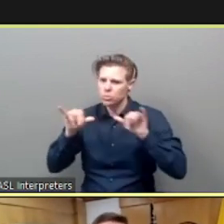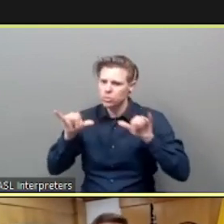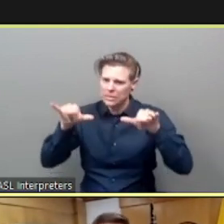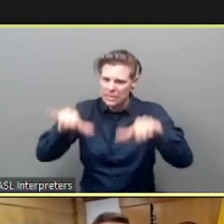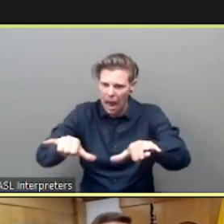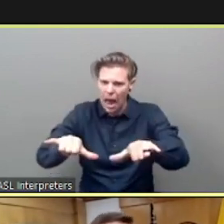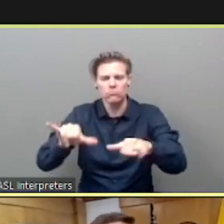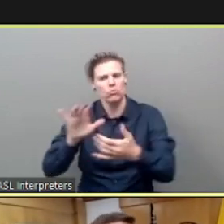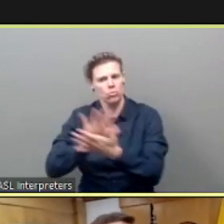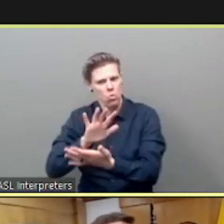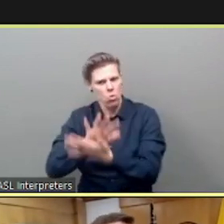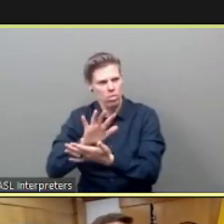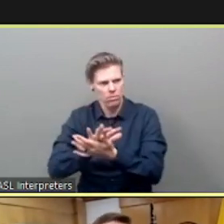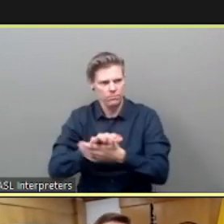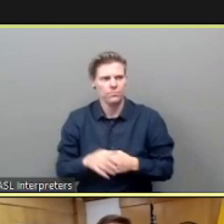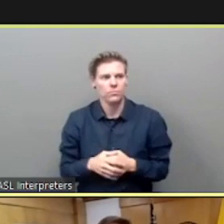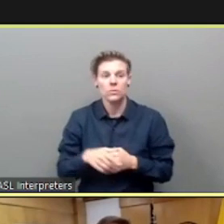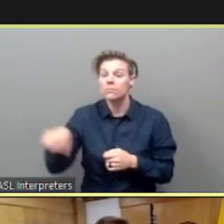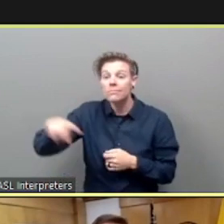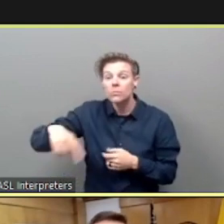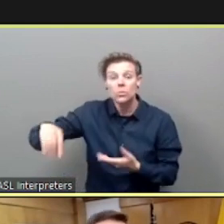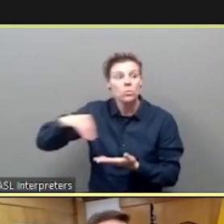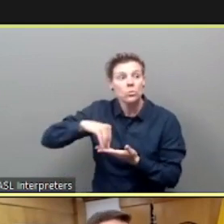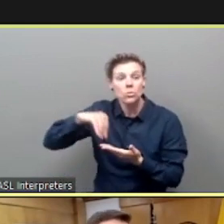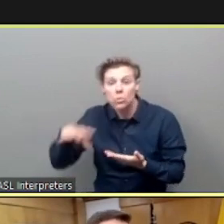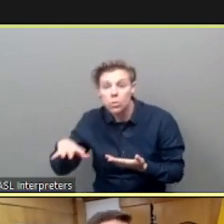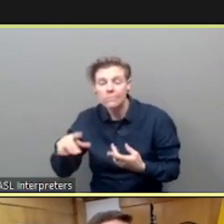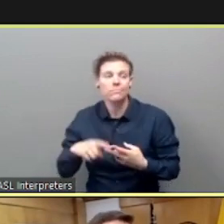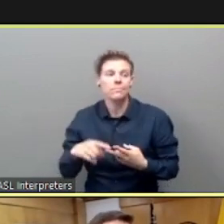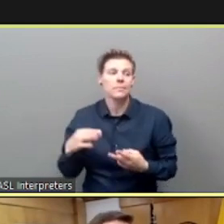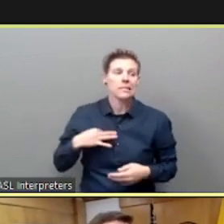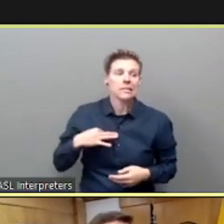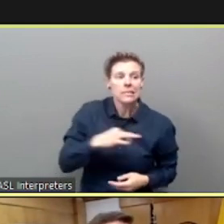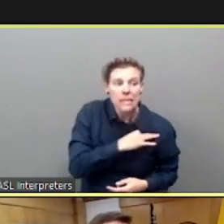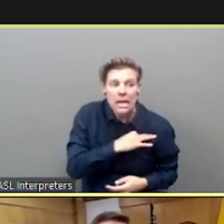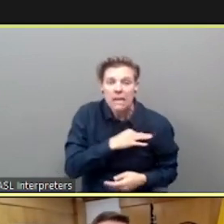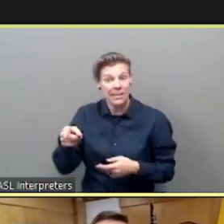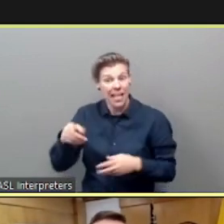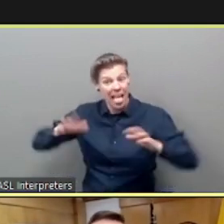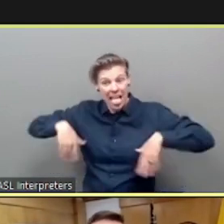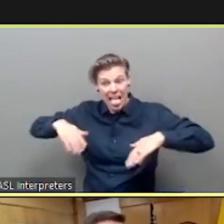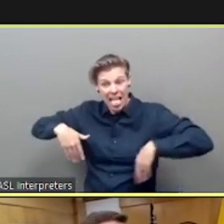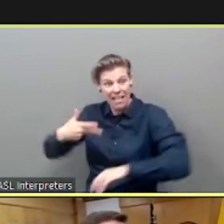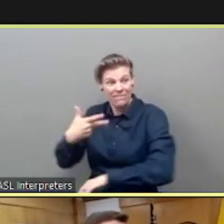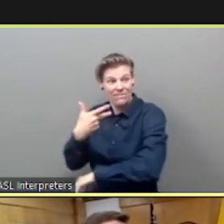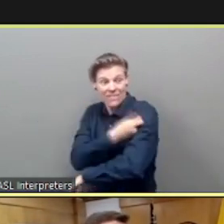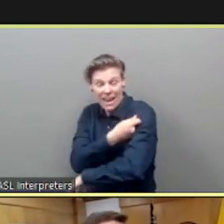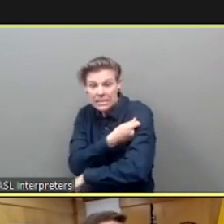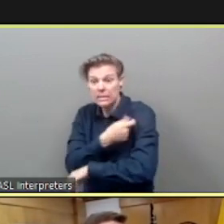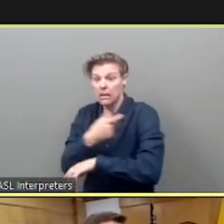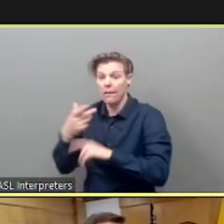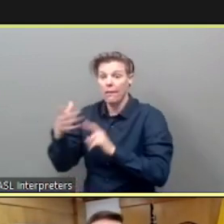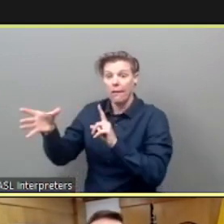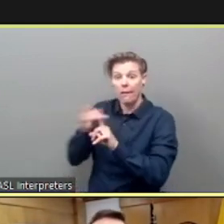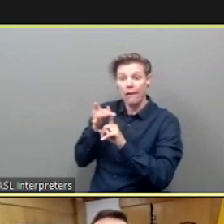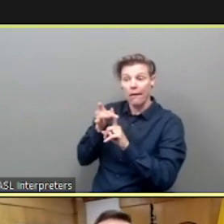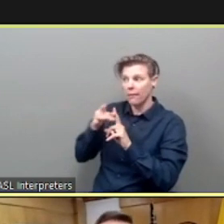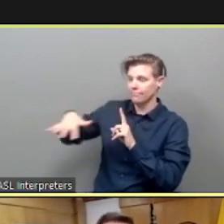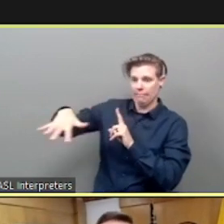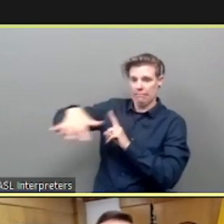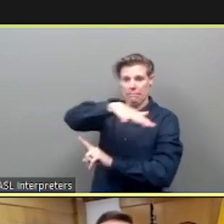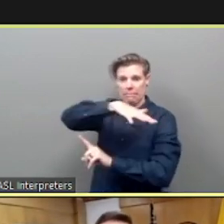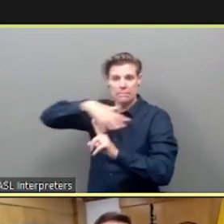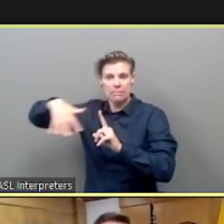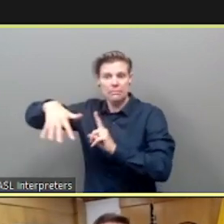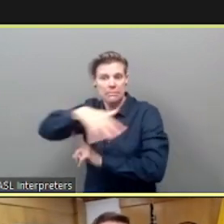students and staff who've been exposed to COVID-19 somewhere in the school to actually